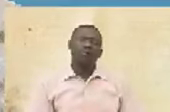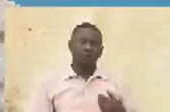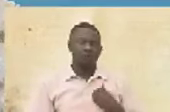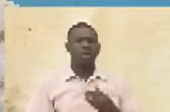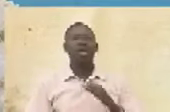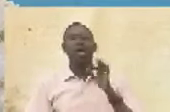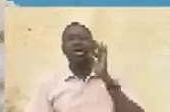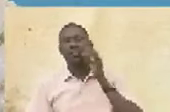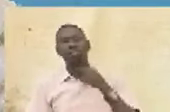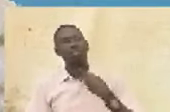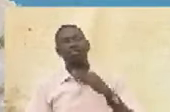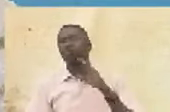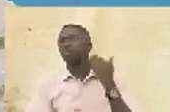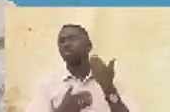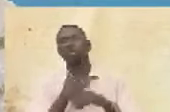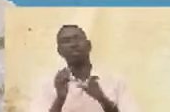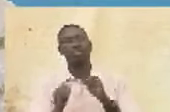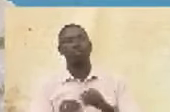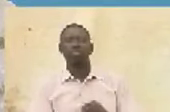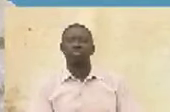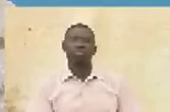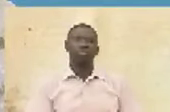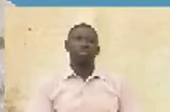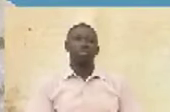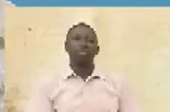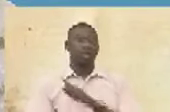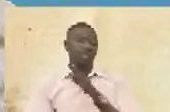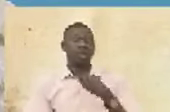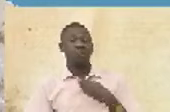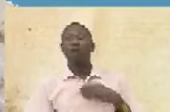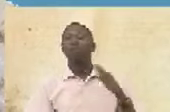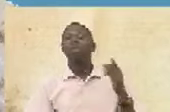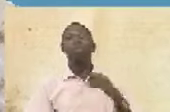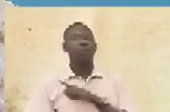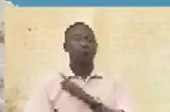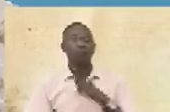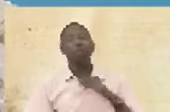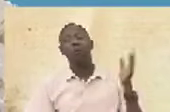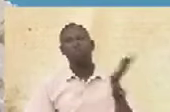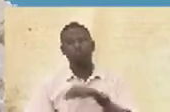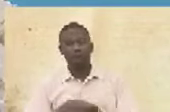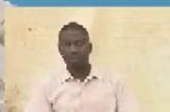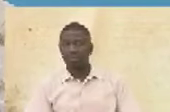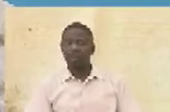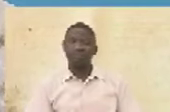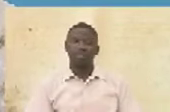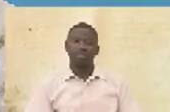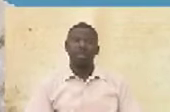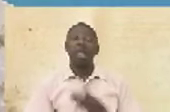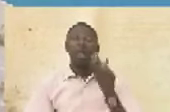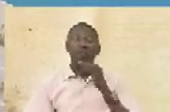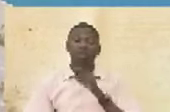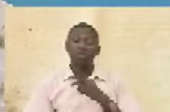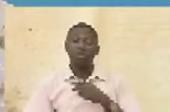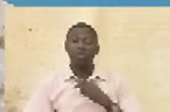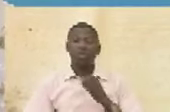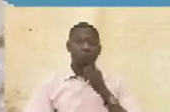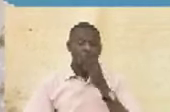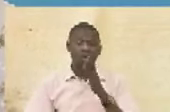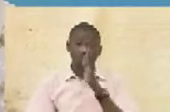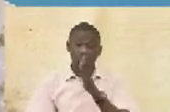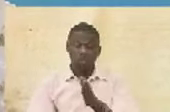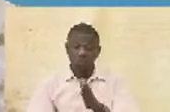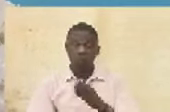we didn't do anything like that. Iko manto nyafo. They said we are not telling the truth. Ni mantiling inte balagi. If we didn't tell them the truth, we